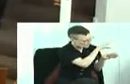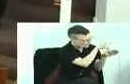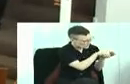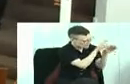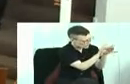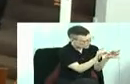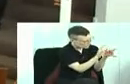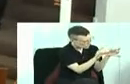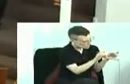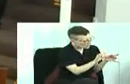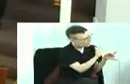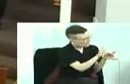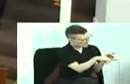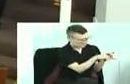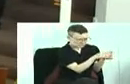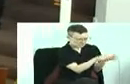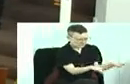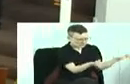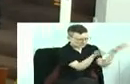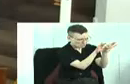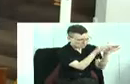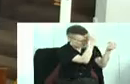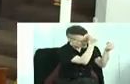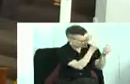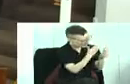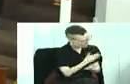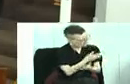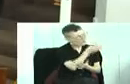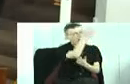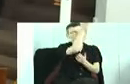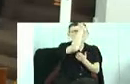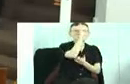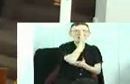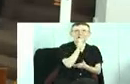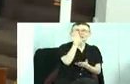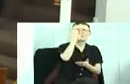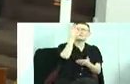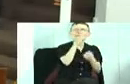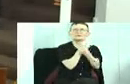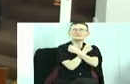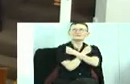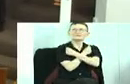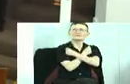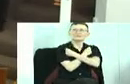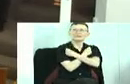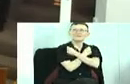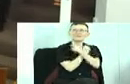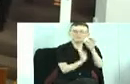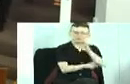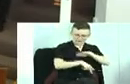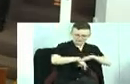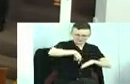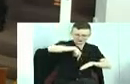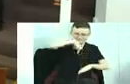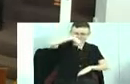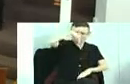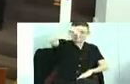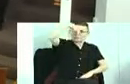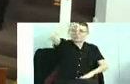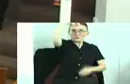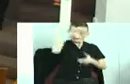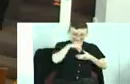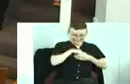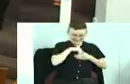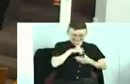whole lot about this God whose love is resurrected within us and through us, who offers this